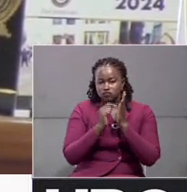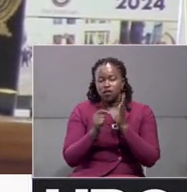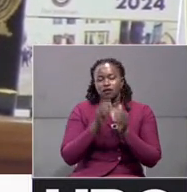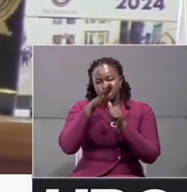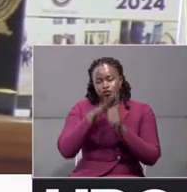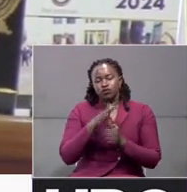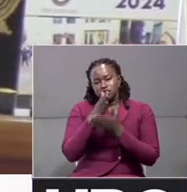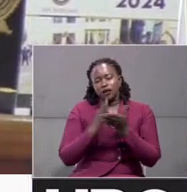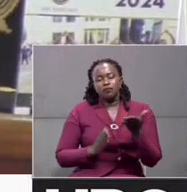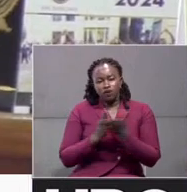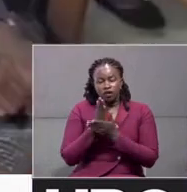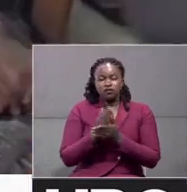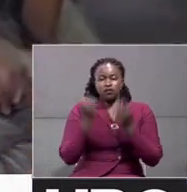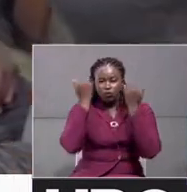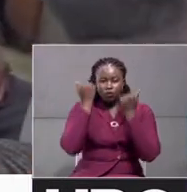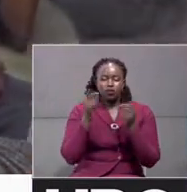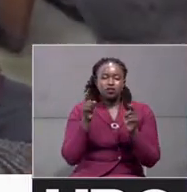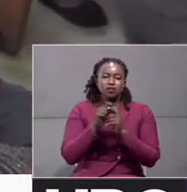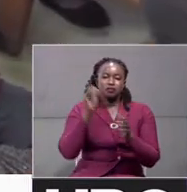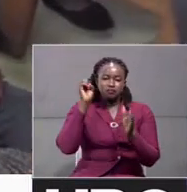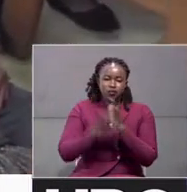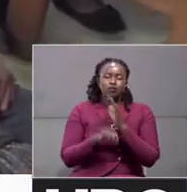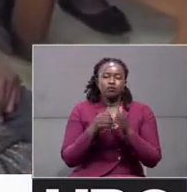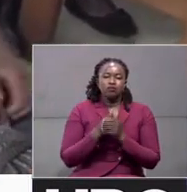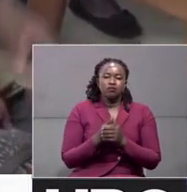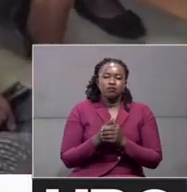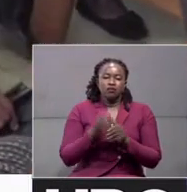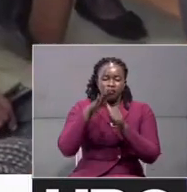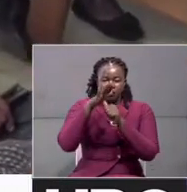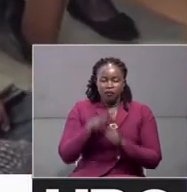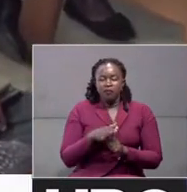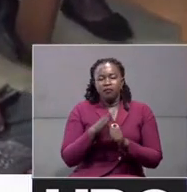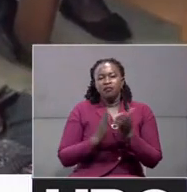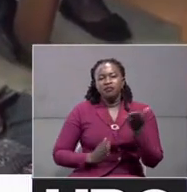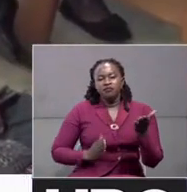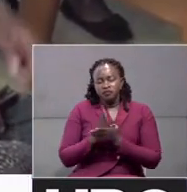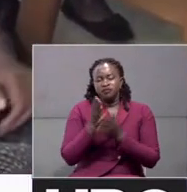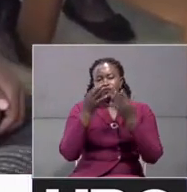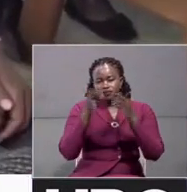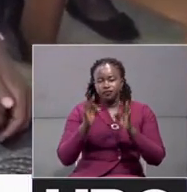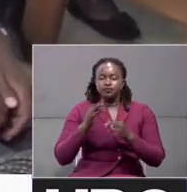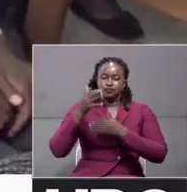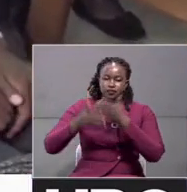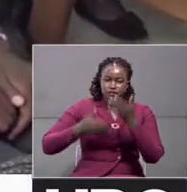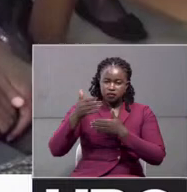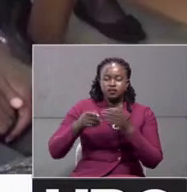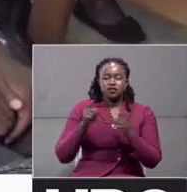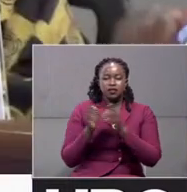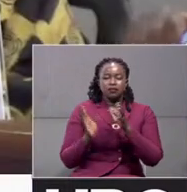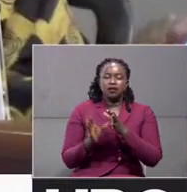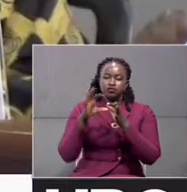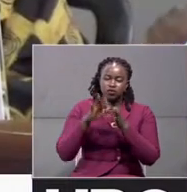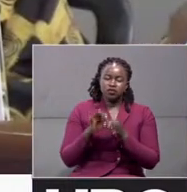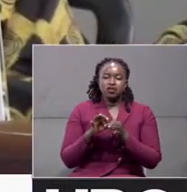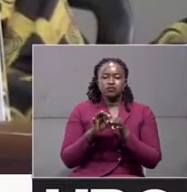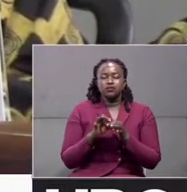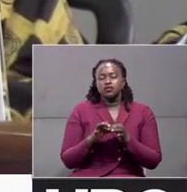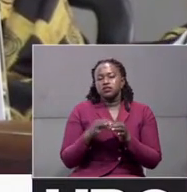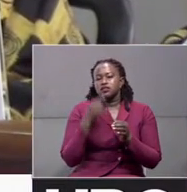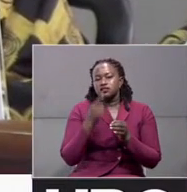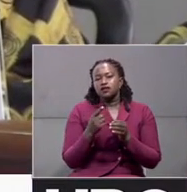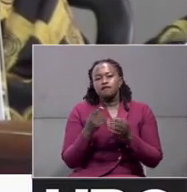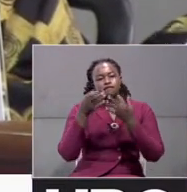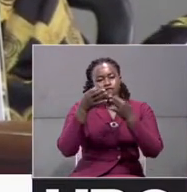rights. Court also dismissed allegations of infringements on the rights to freedom of expression and association, arguing that